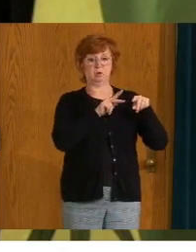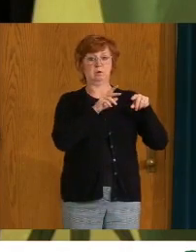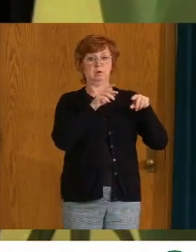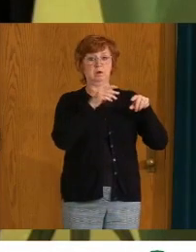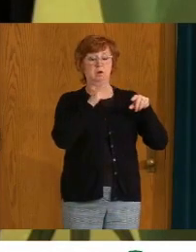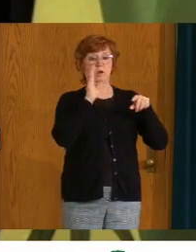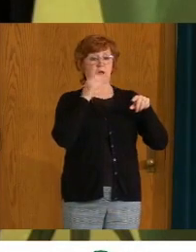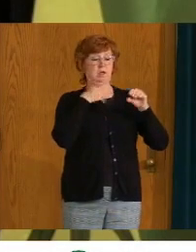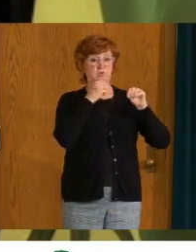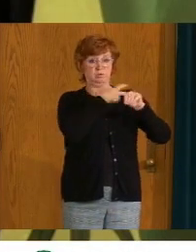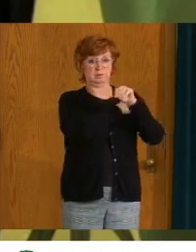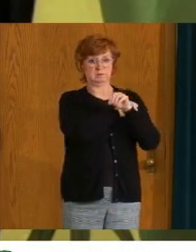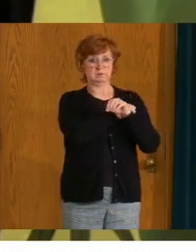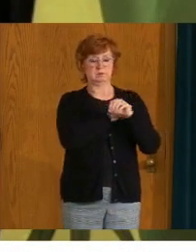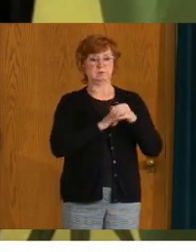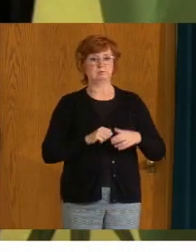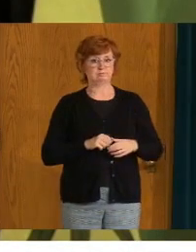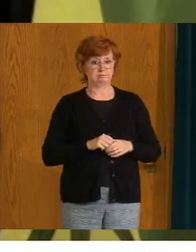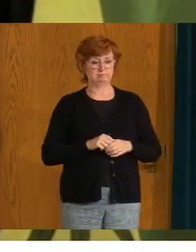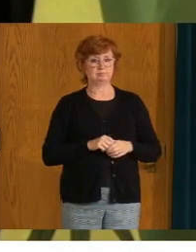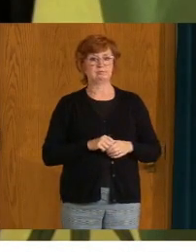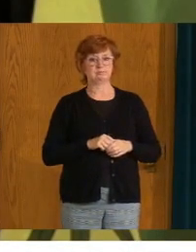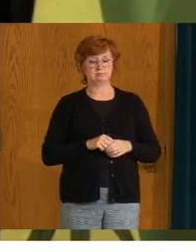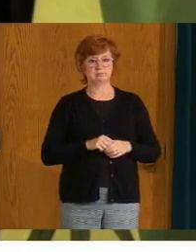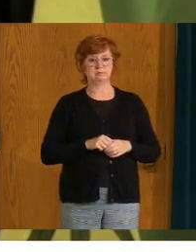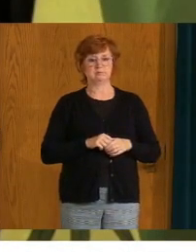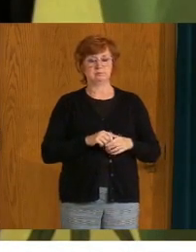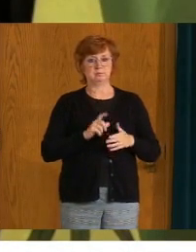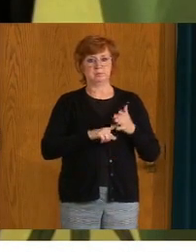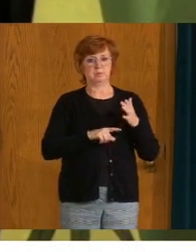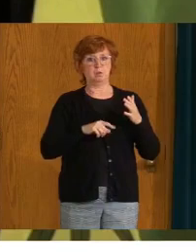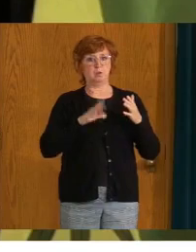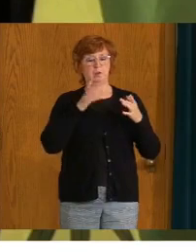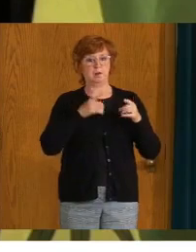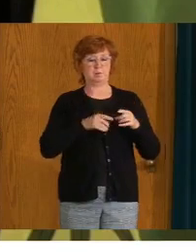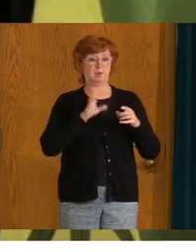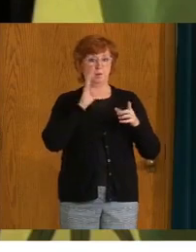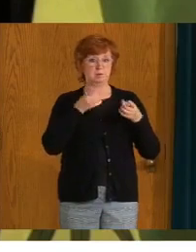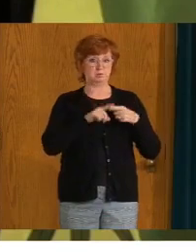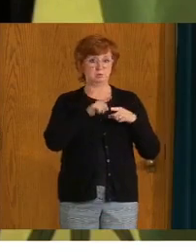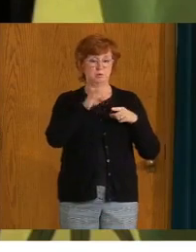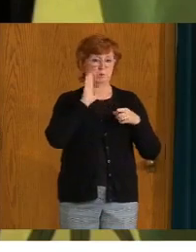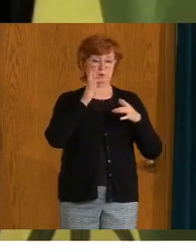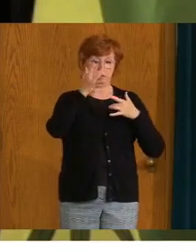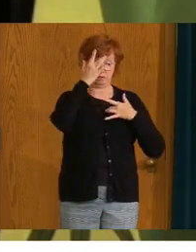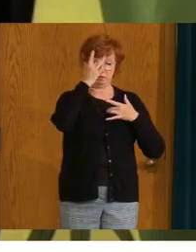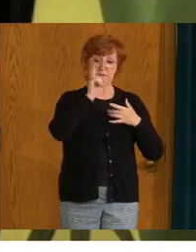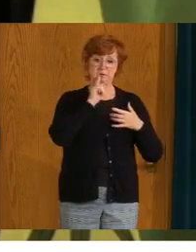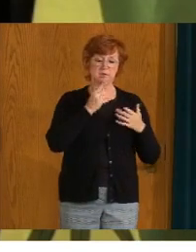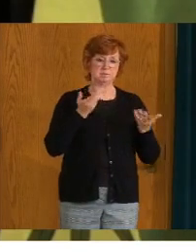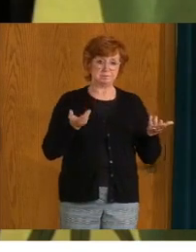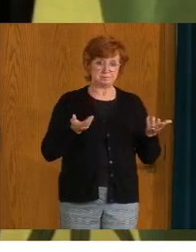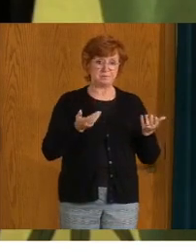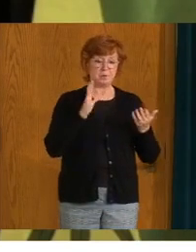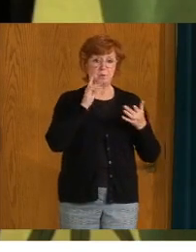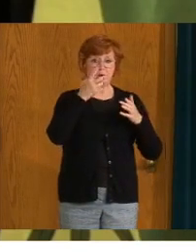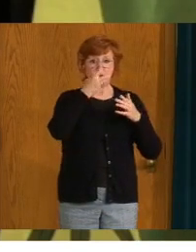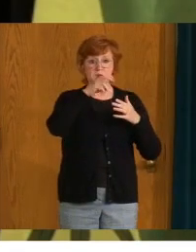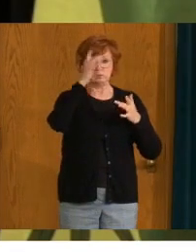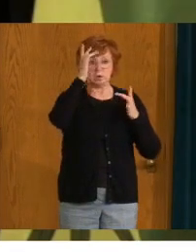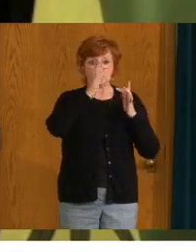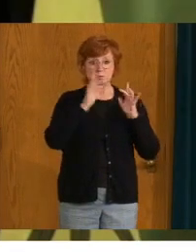know, and nor do you until it occurs. And then ultimately, if you do get COVID and you do get ill, we require